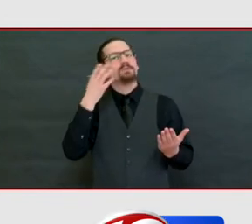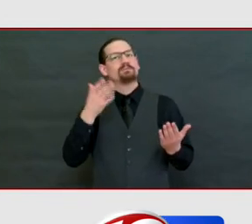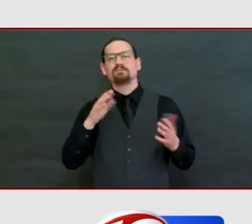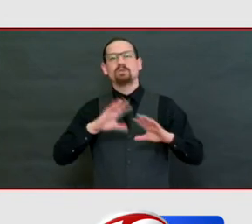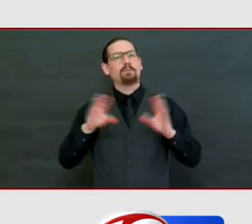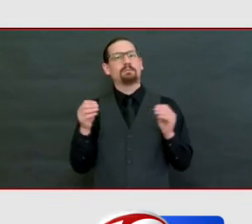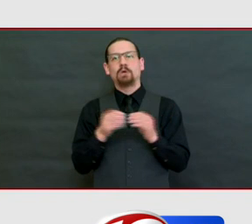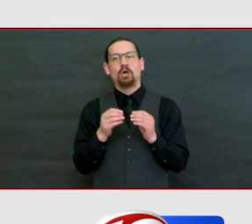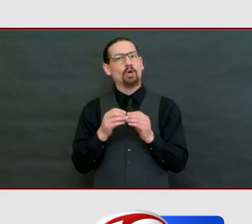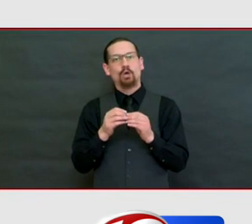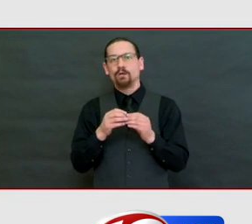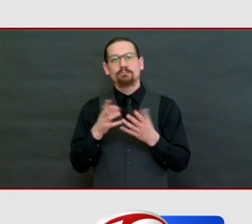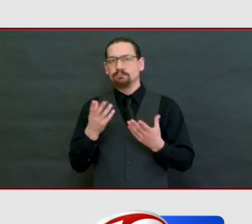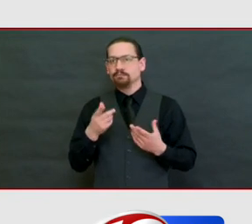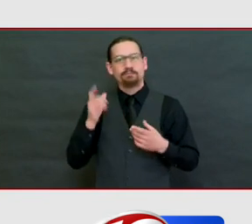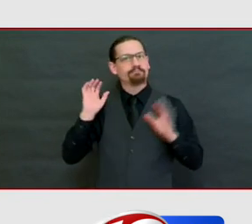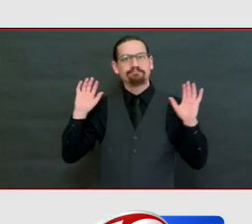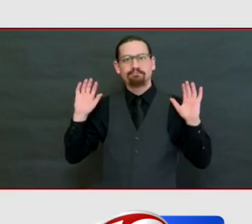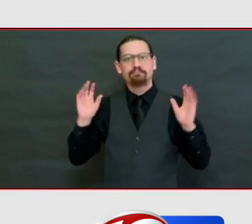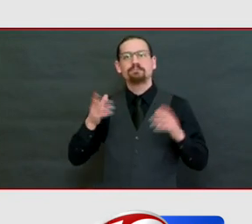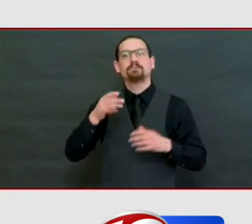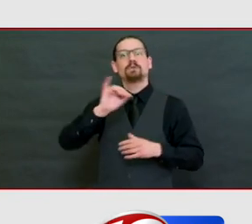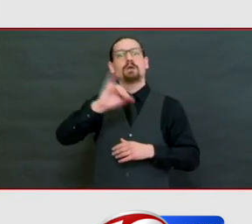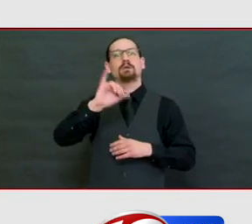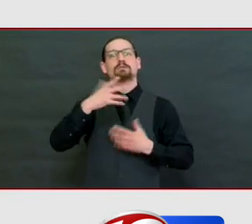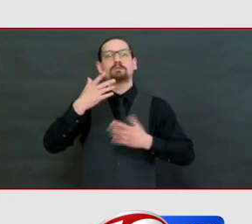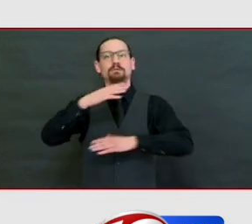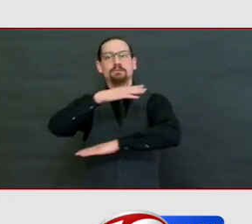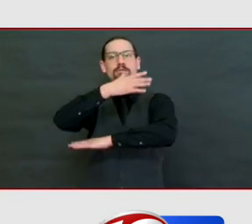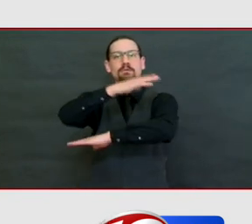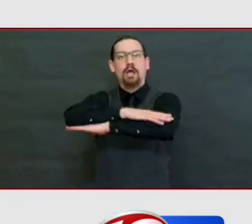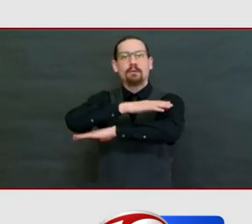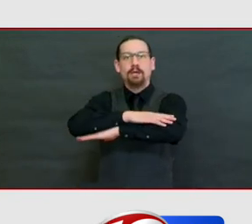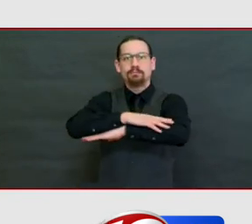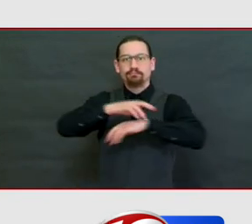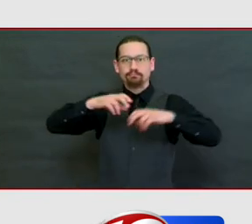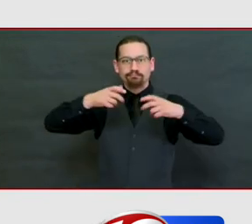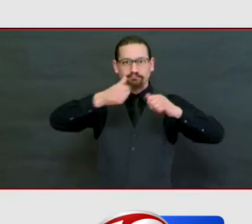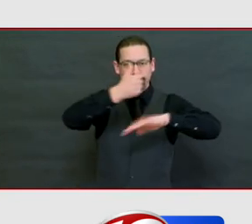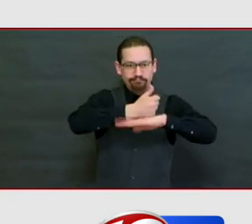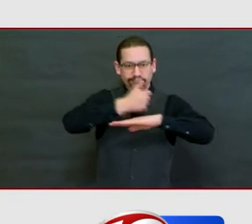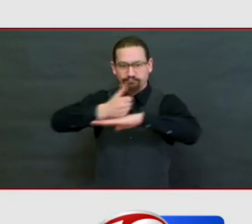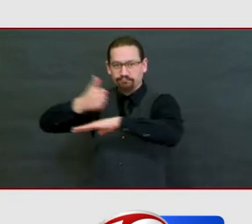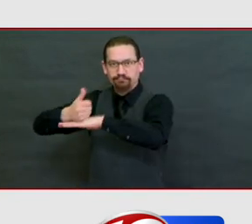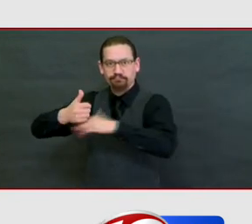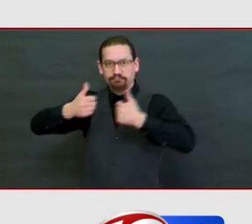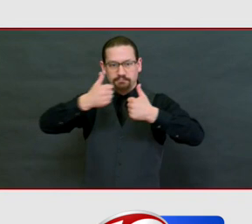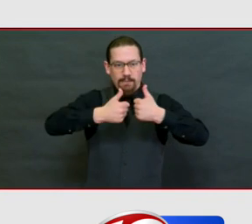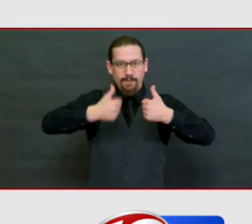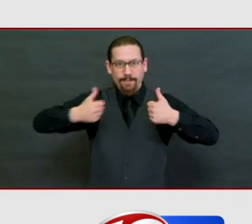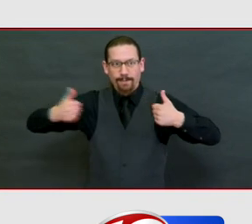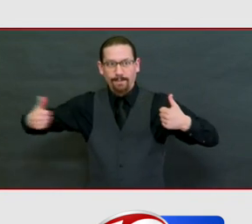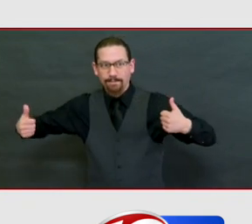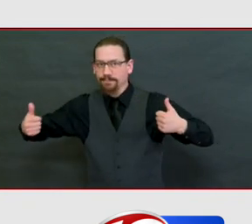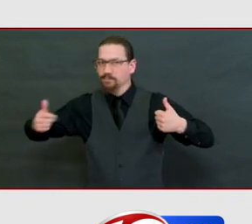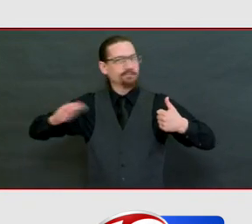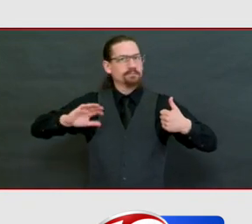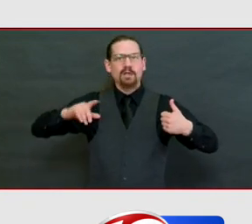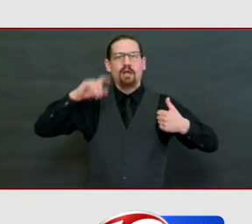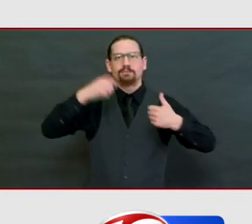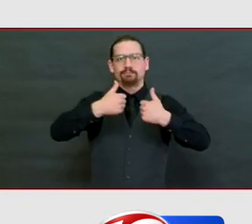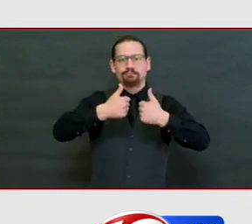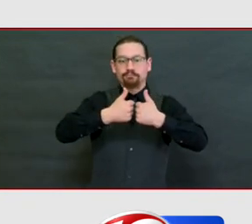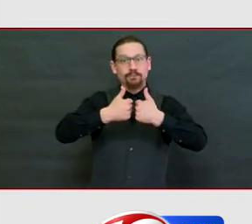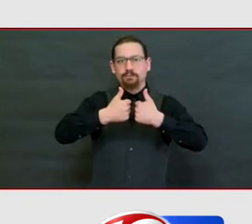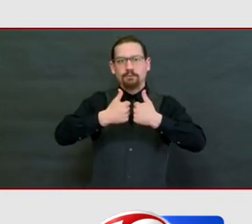removed. You may, it's going to be very different. You will have to wash your hands. You may only be limited to